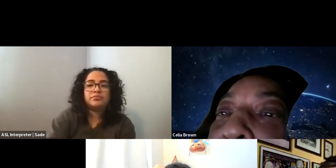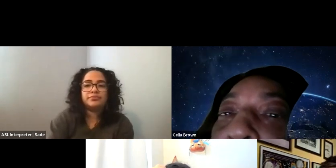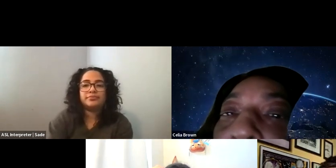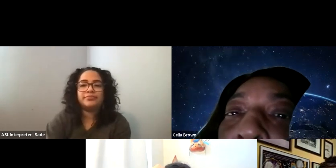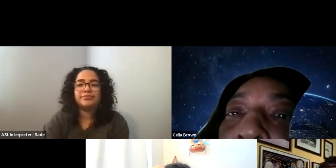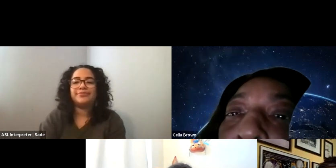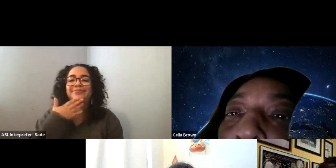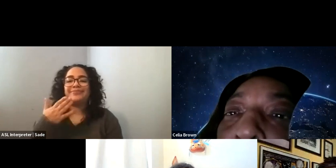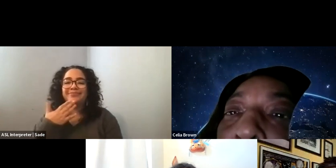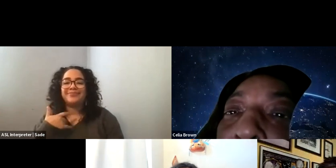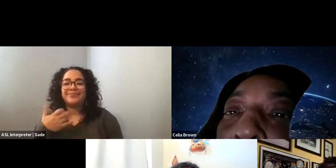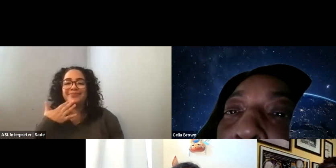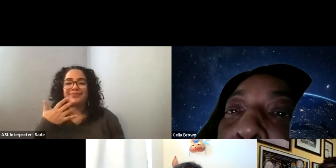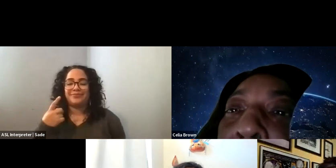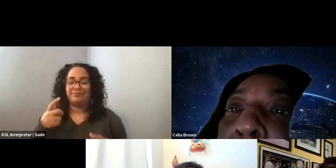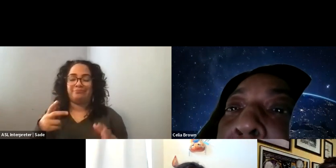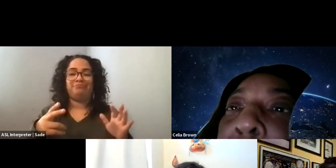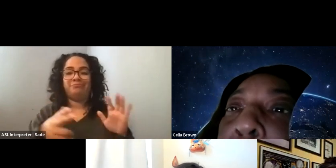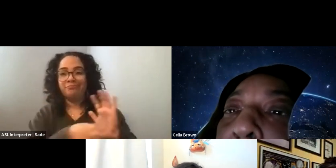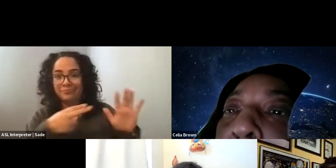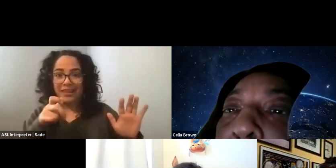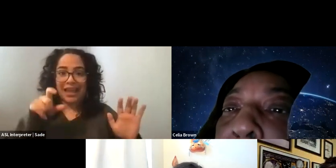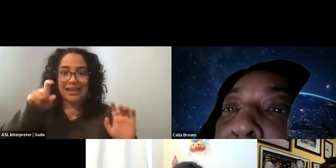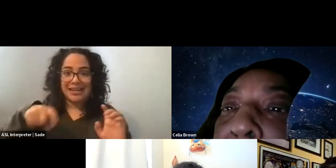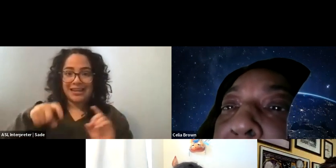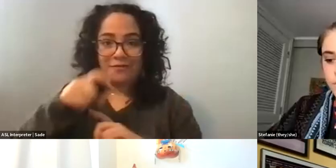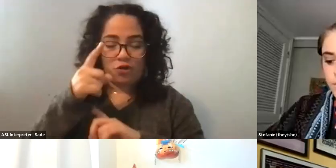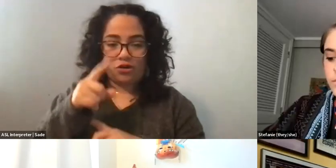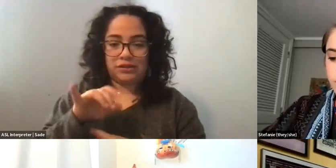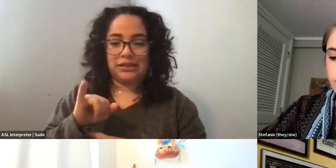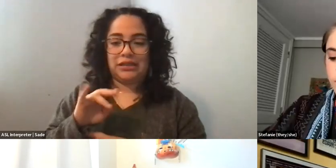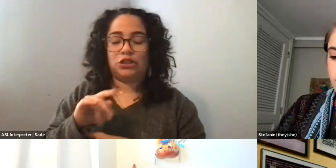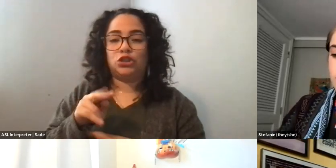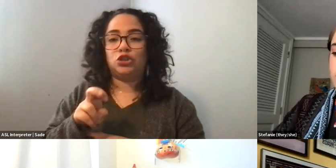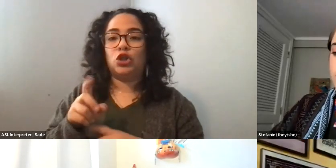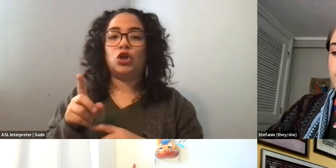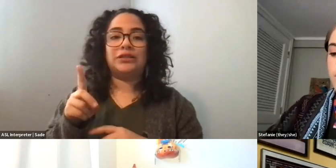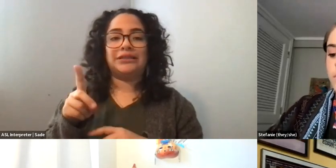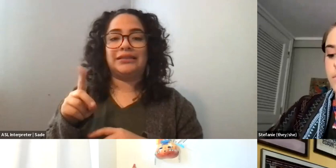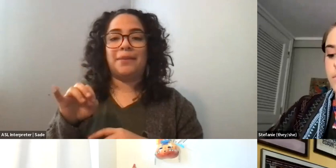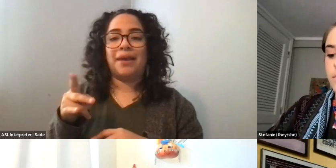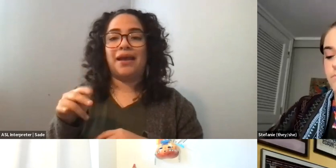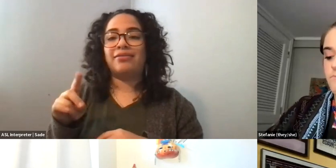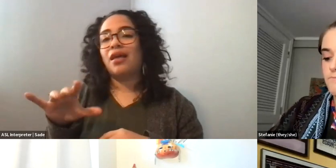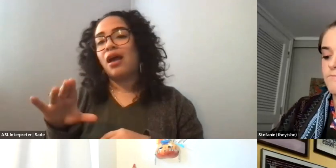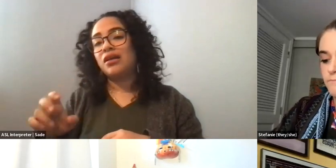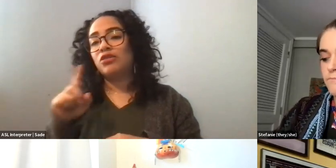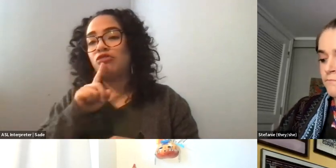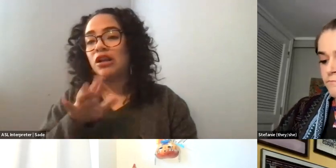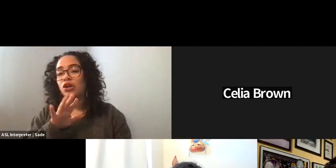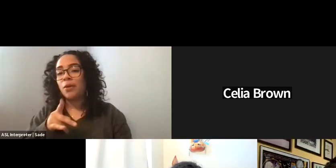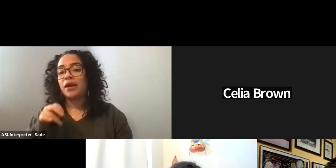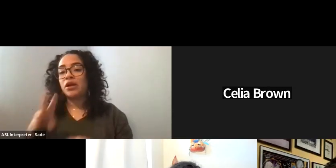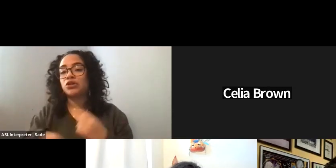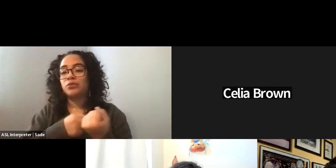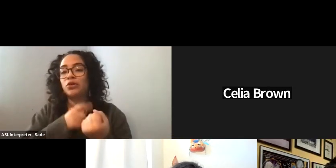I appreciate you naming that, like, need for interdependence, right? And then that's really where peer support comes from, right? Is us